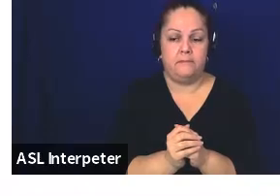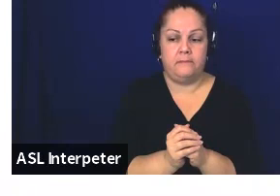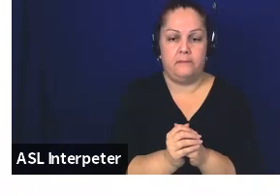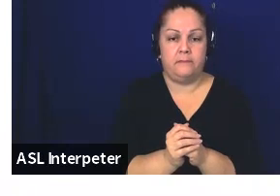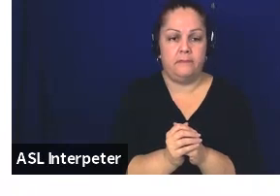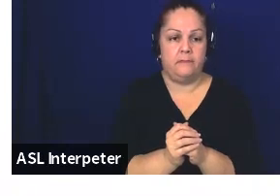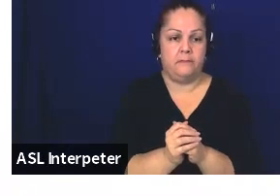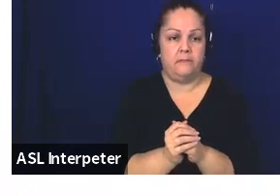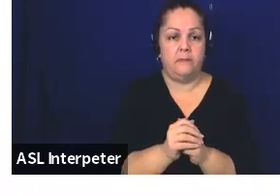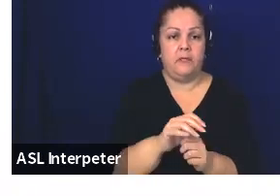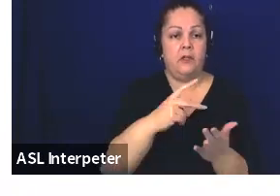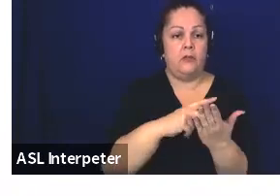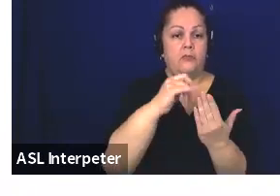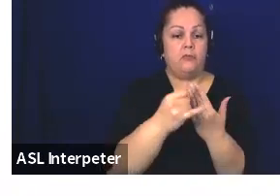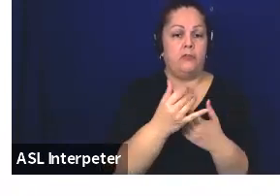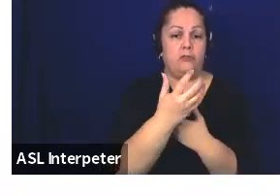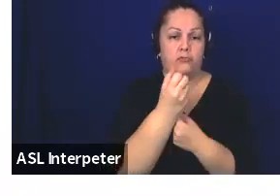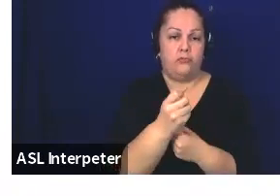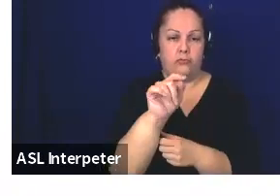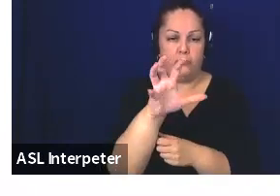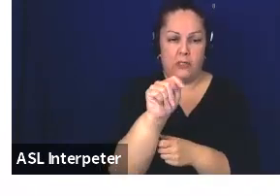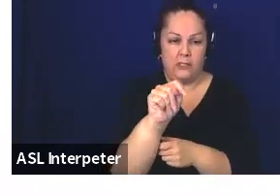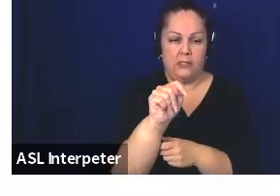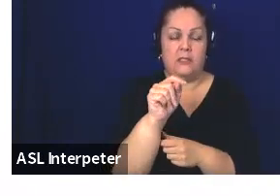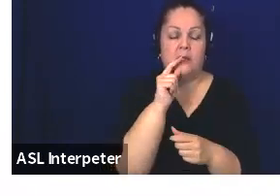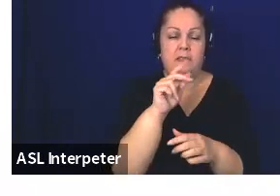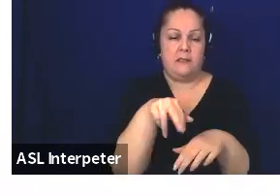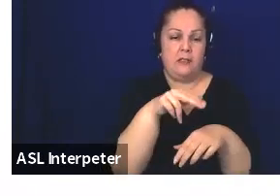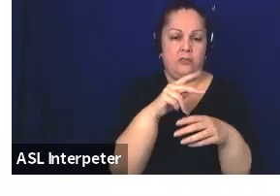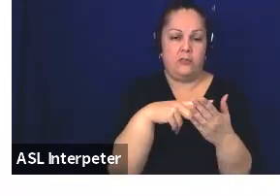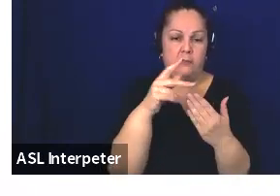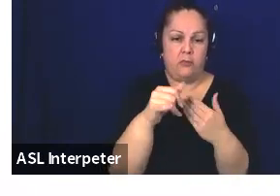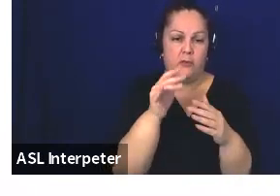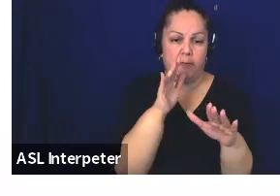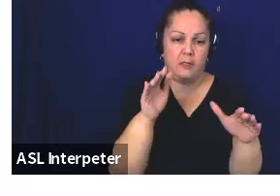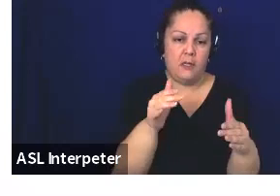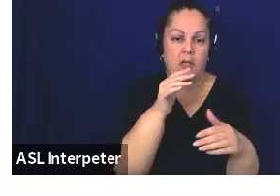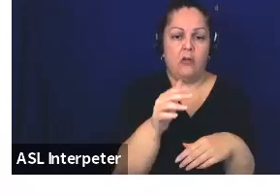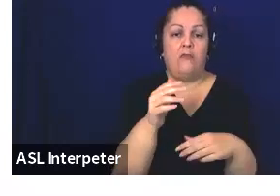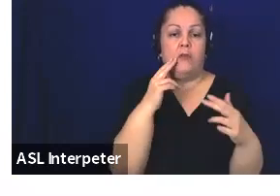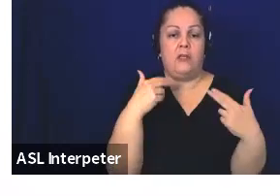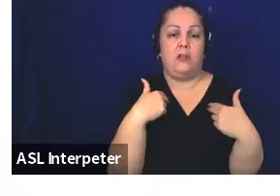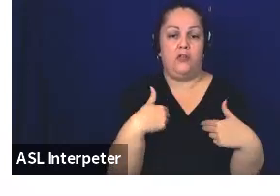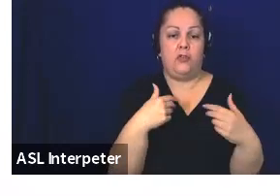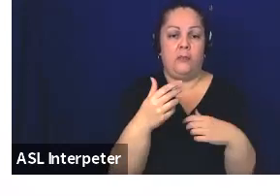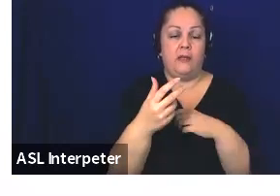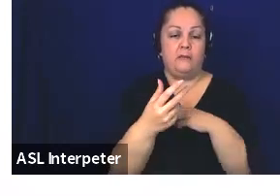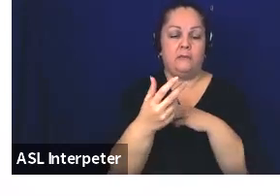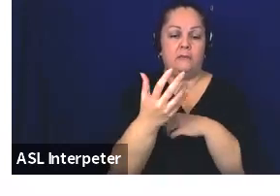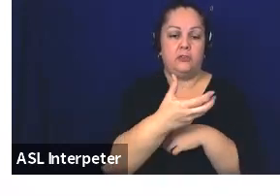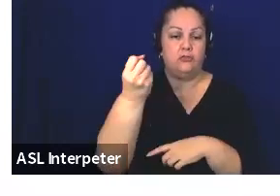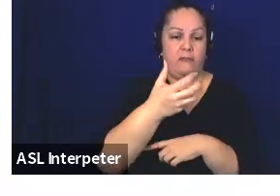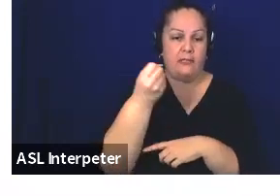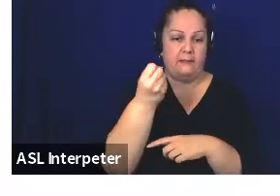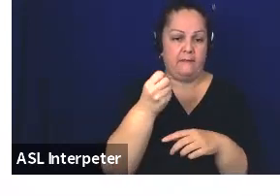Project Trust is a national program focused on providing training and technical assistance to the human trafficking field through the Office of Victims of